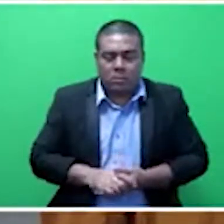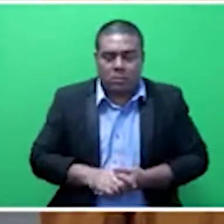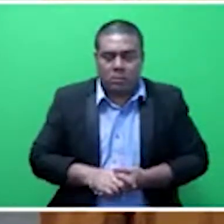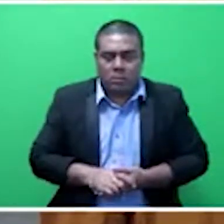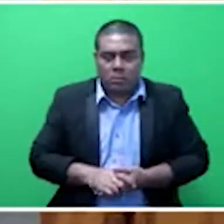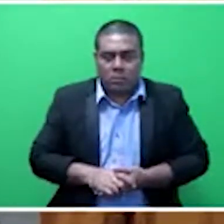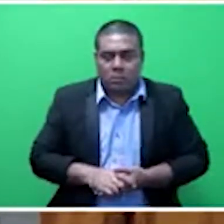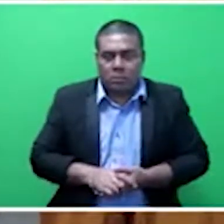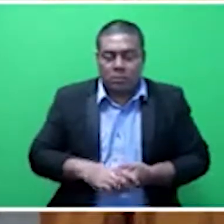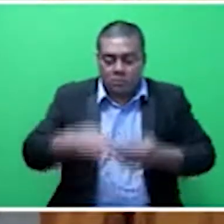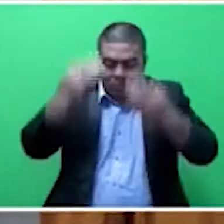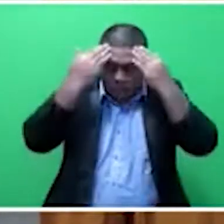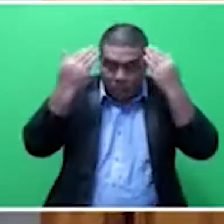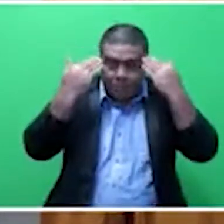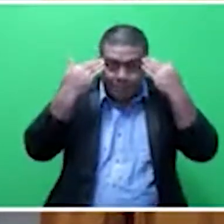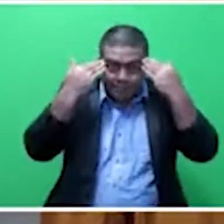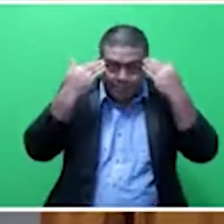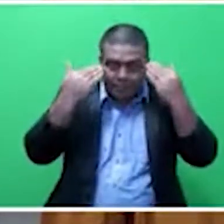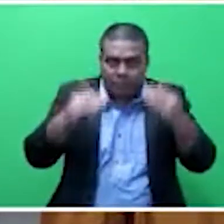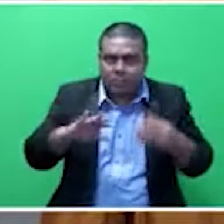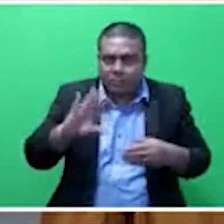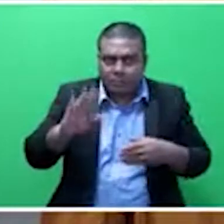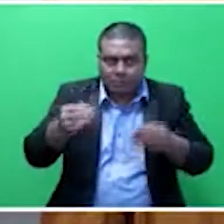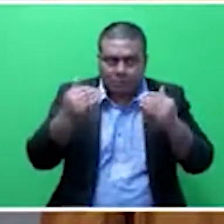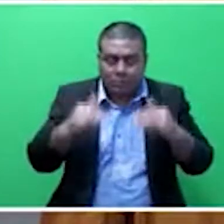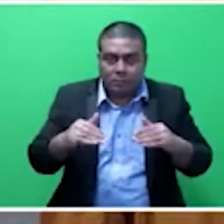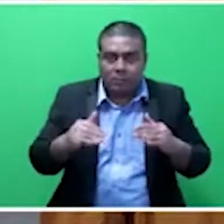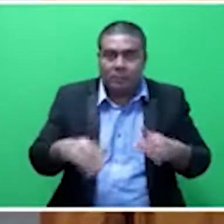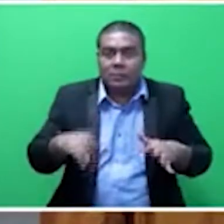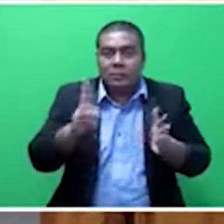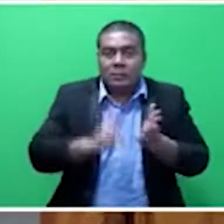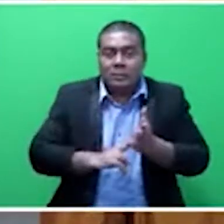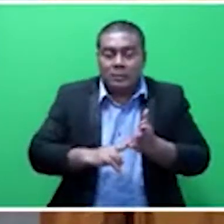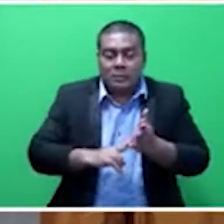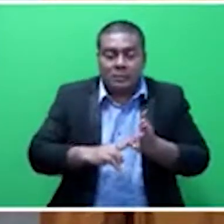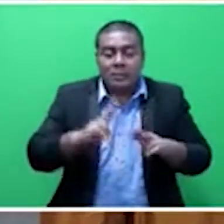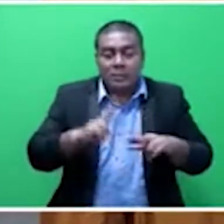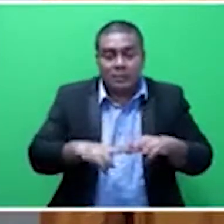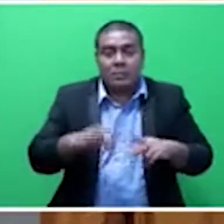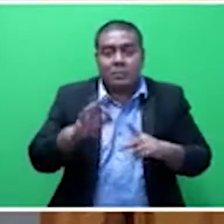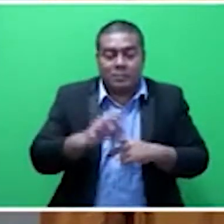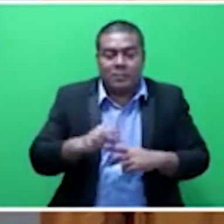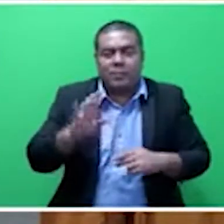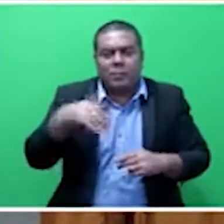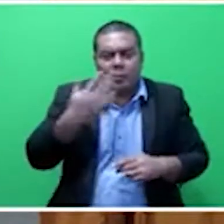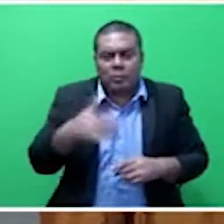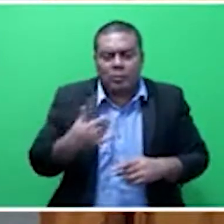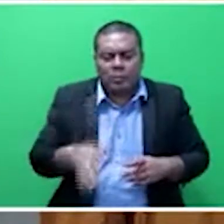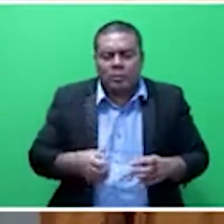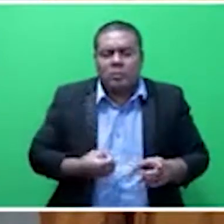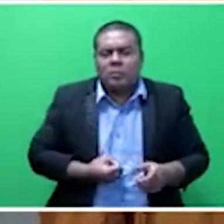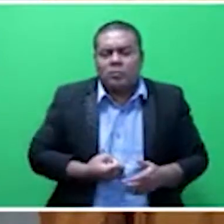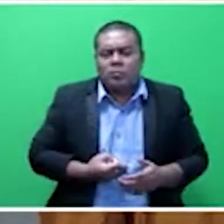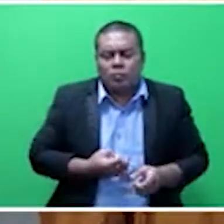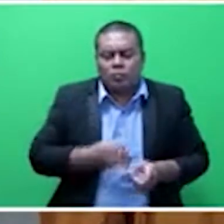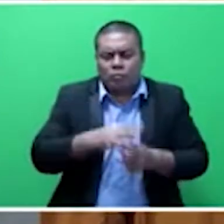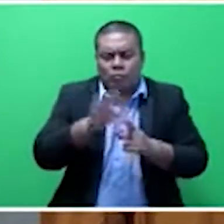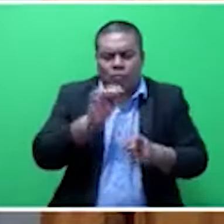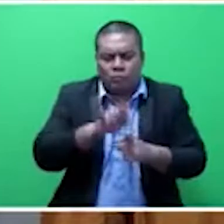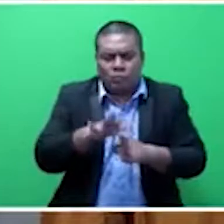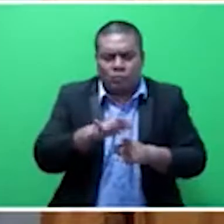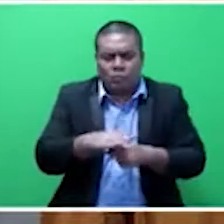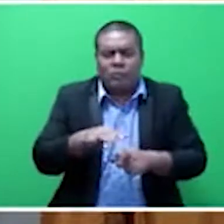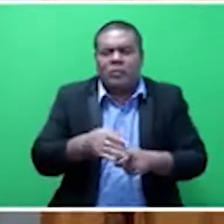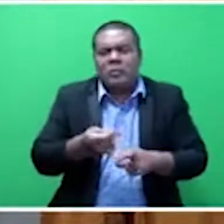Mr. Speaker, sir, the National Federation Party has been always criticizing the Fijian government, and they were the first to come up with baseless